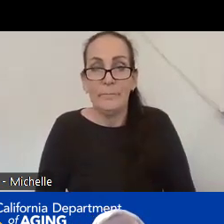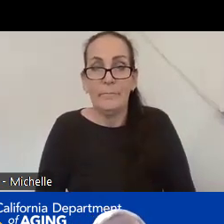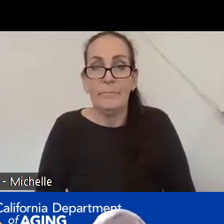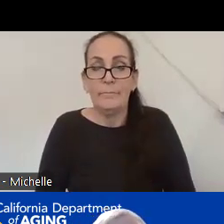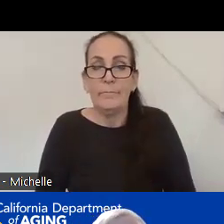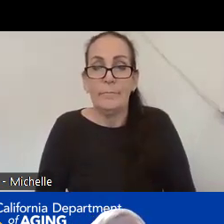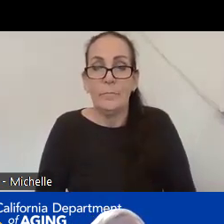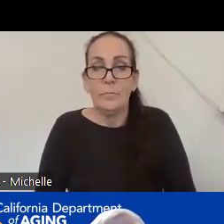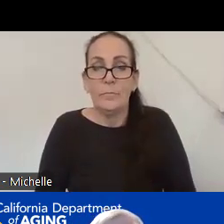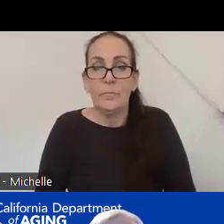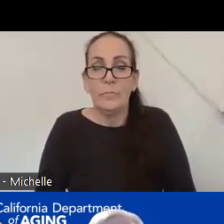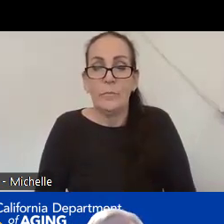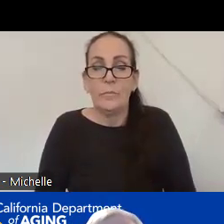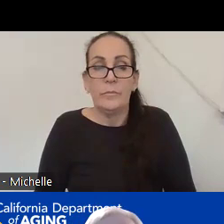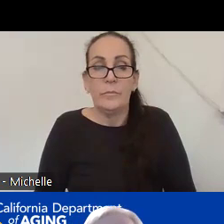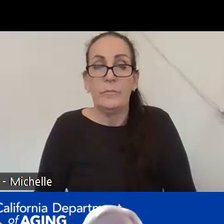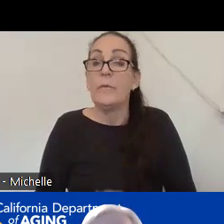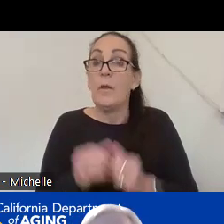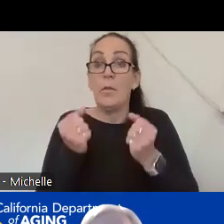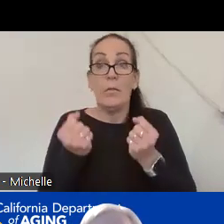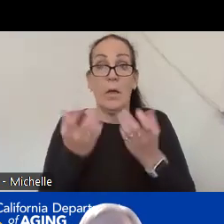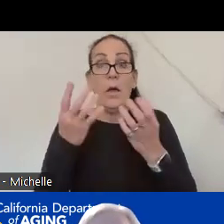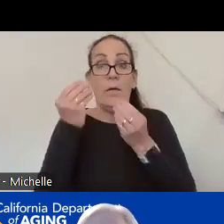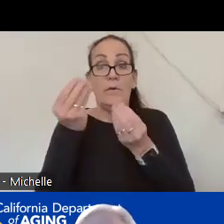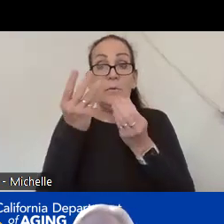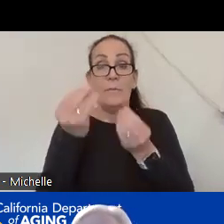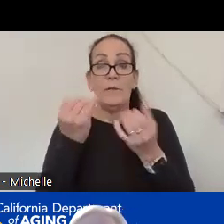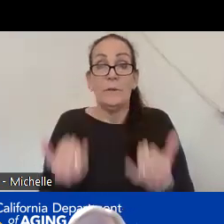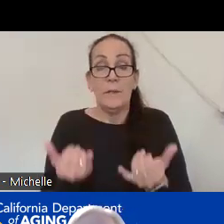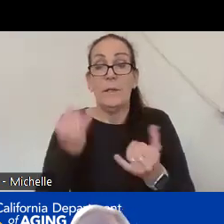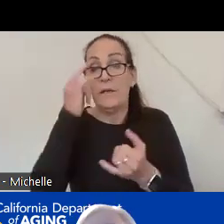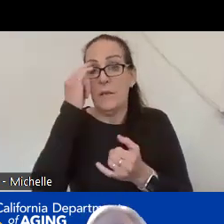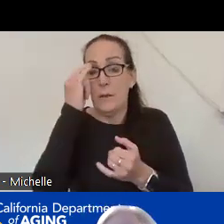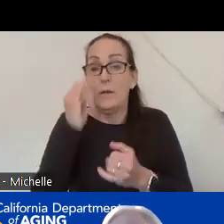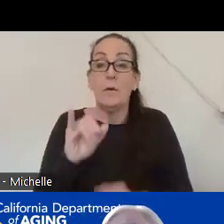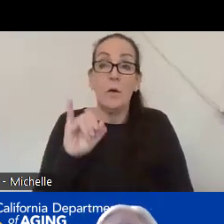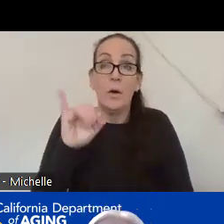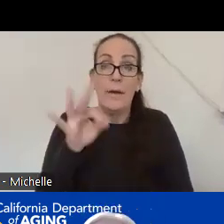Lots of information today. So if anybody would like to